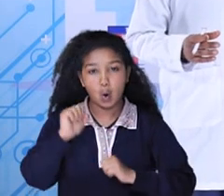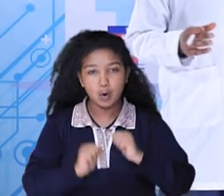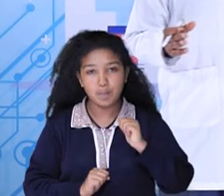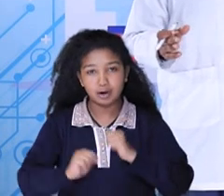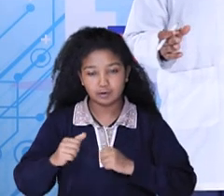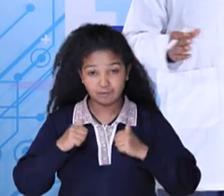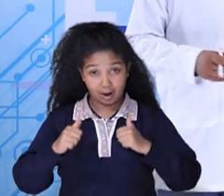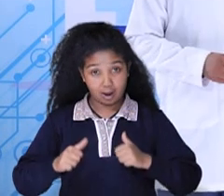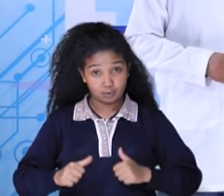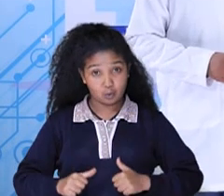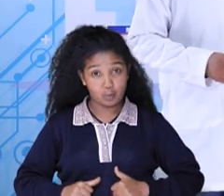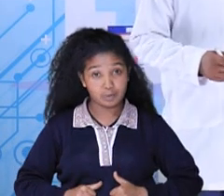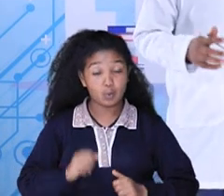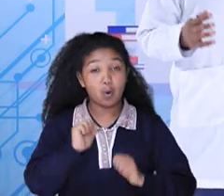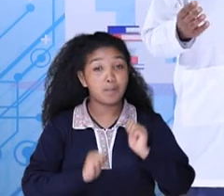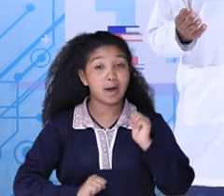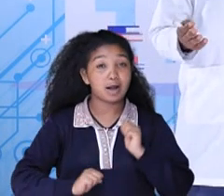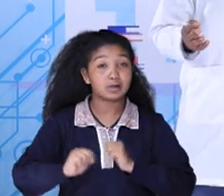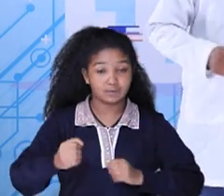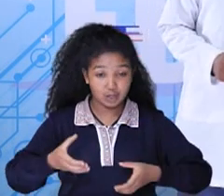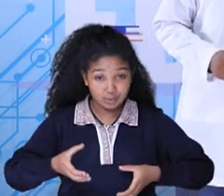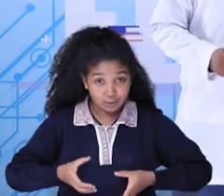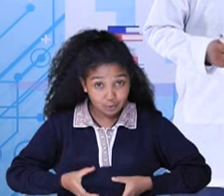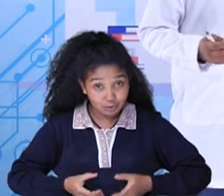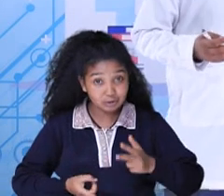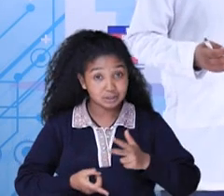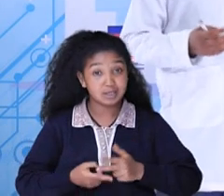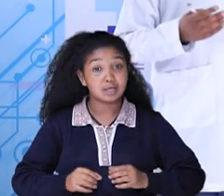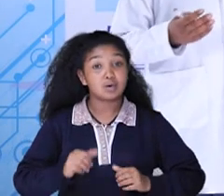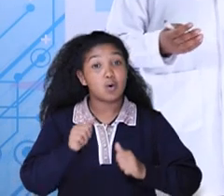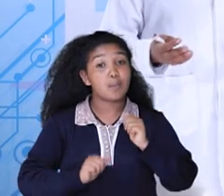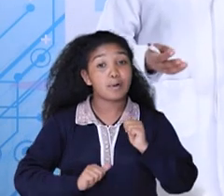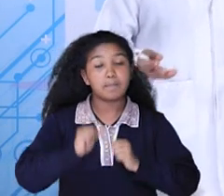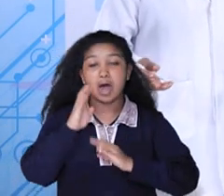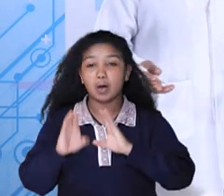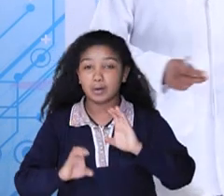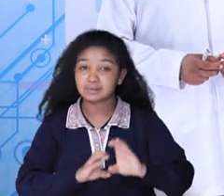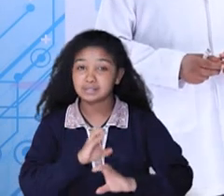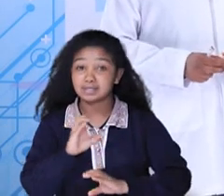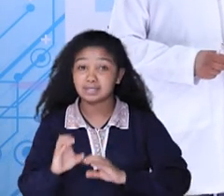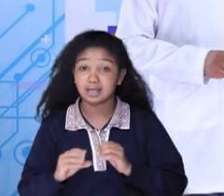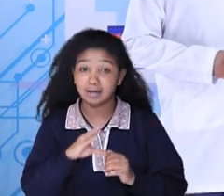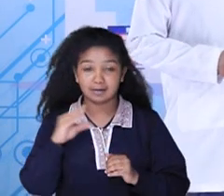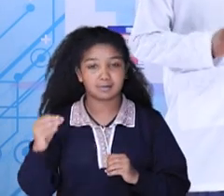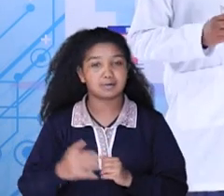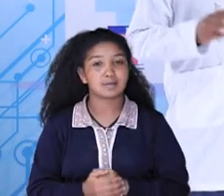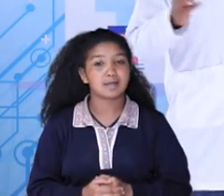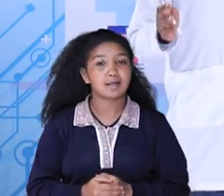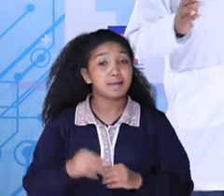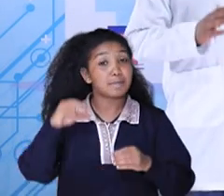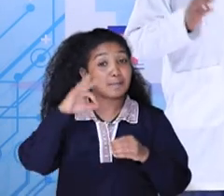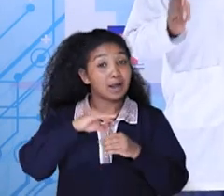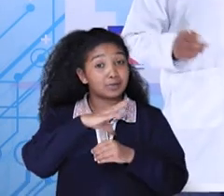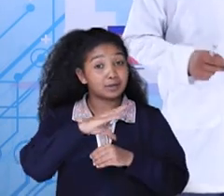comparative anatomy, comparative embryology, comparative biochemistry, and